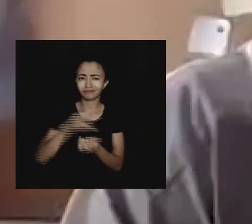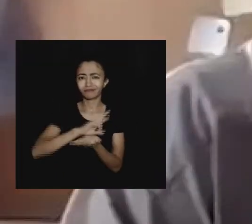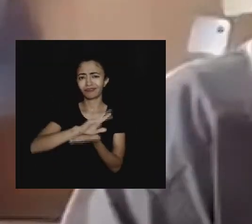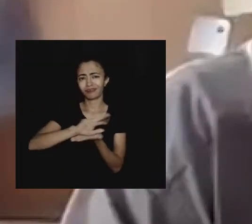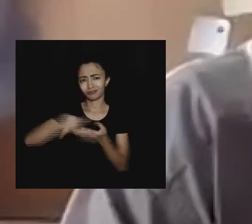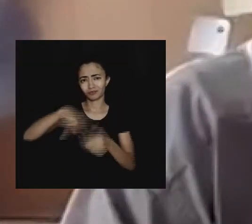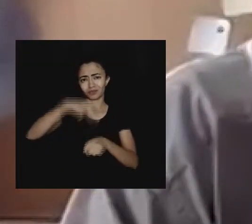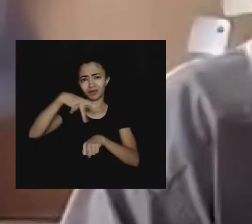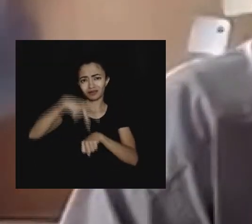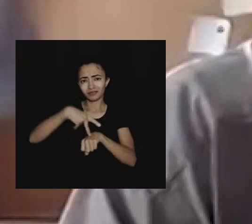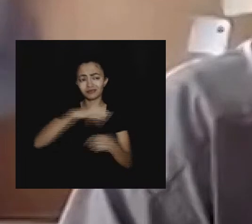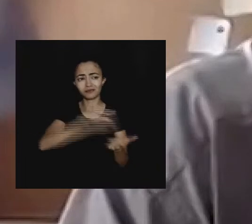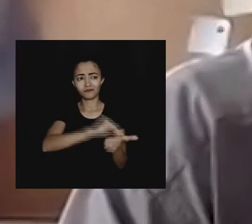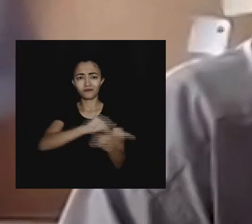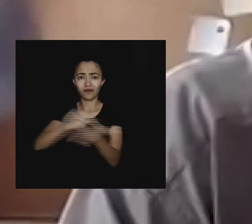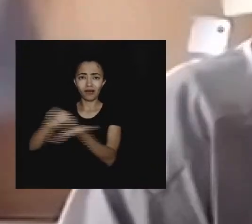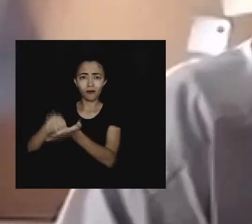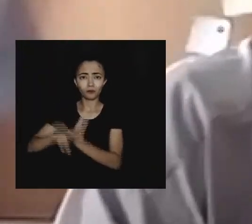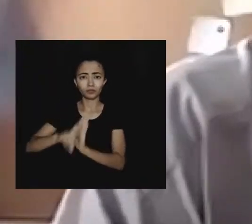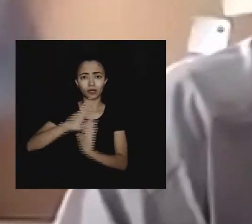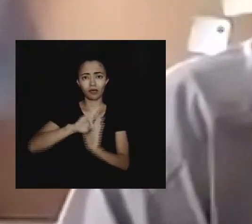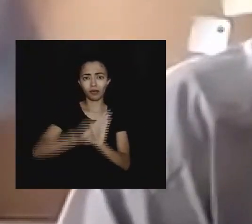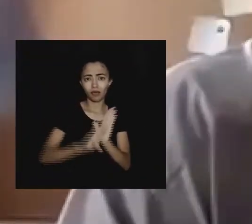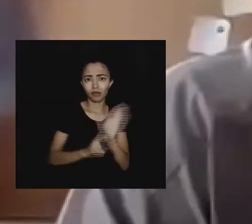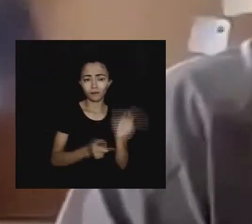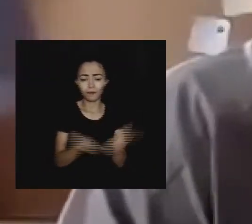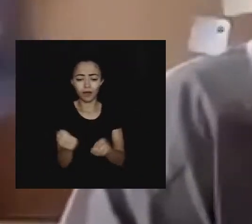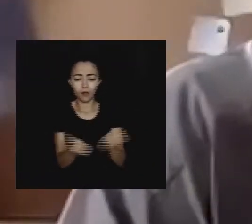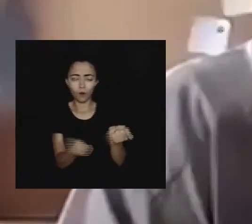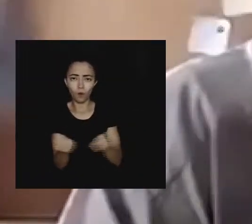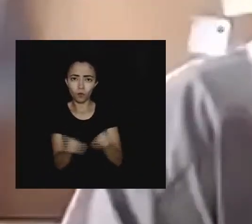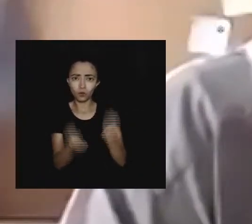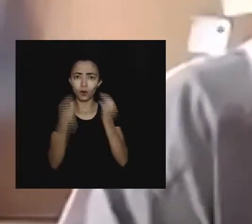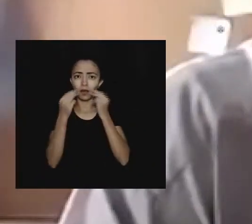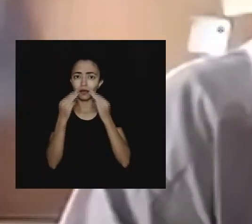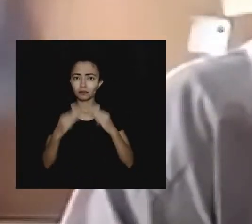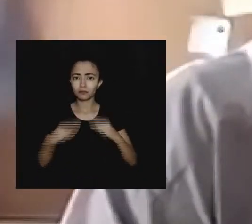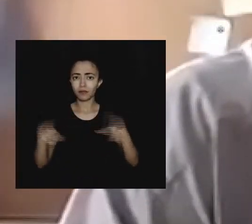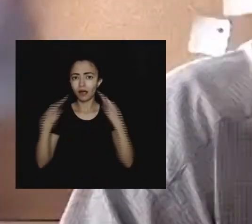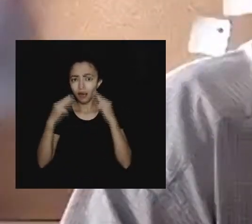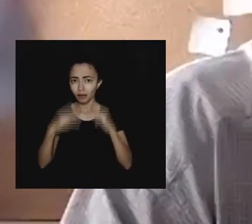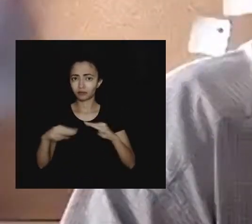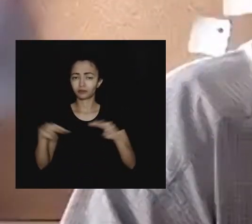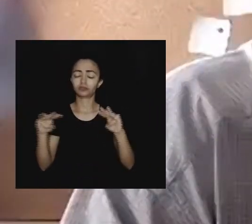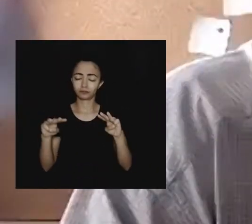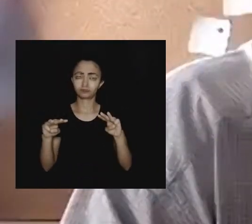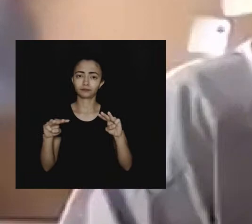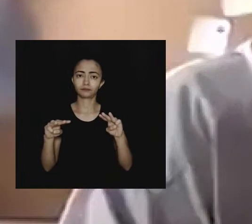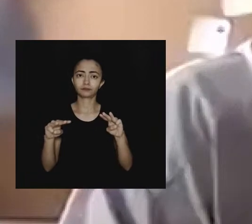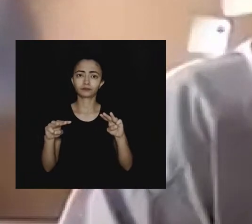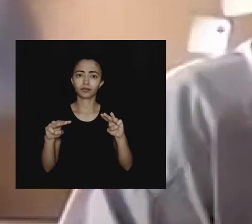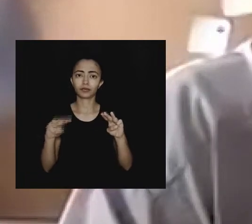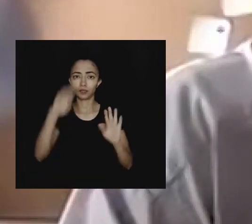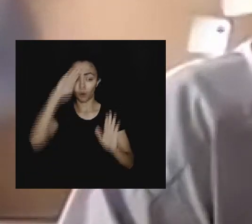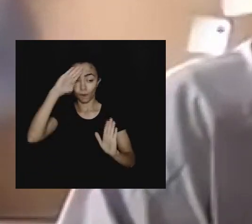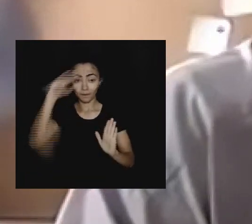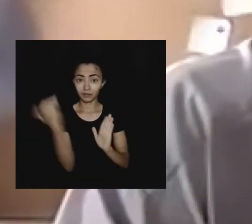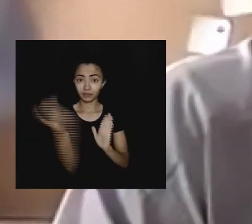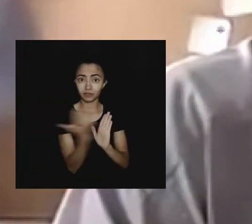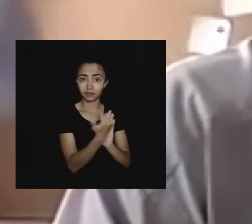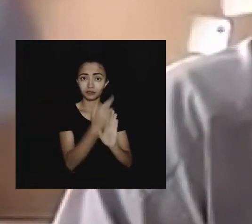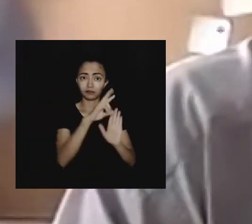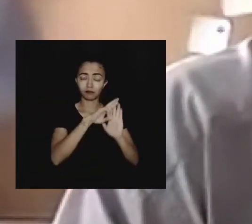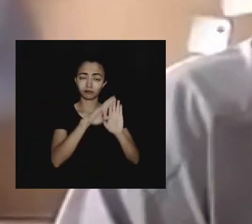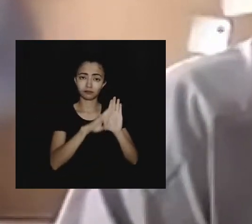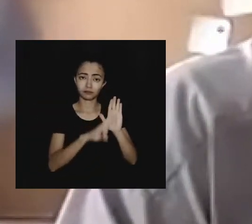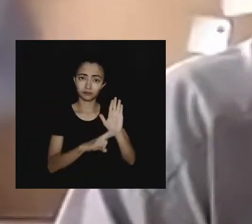have not taken on proper measures to control publicity according to the code and